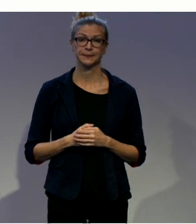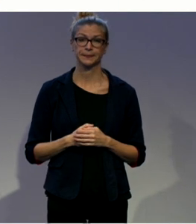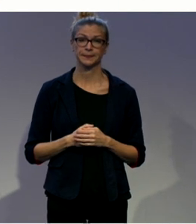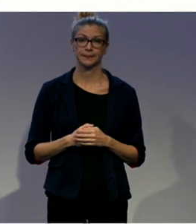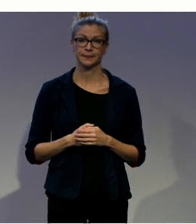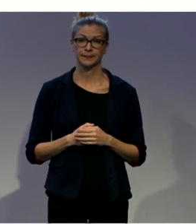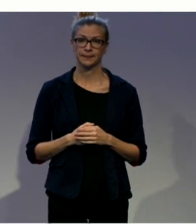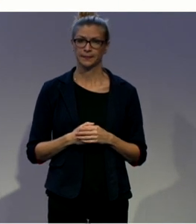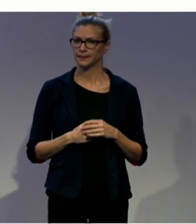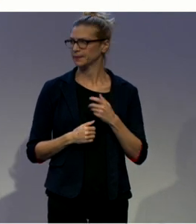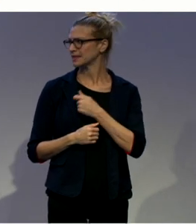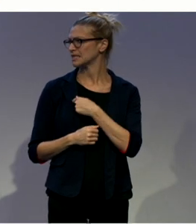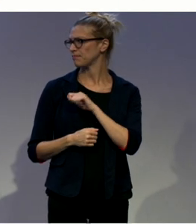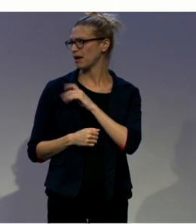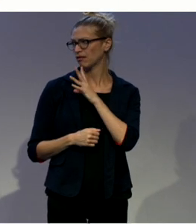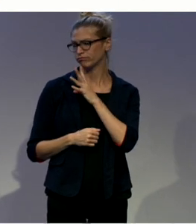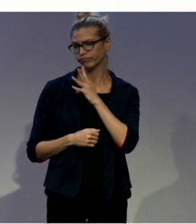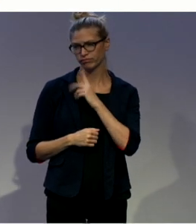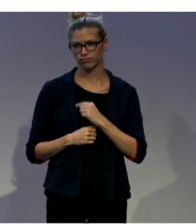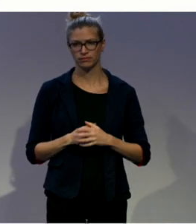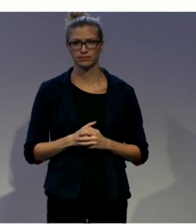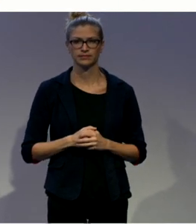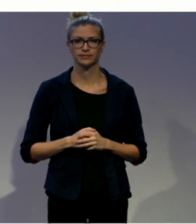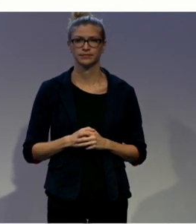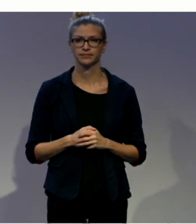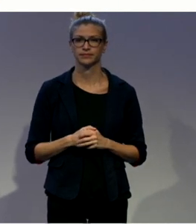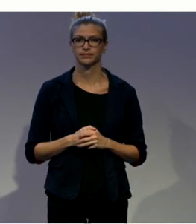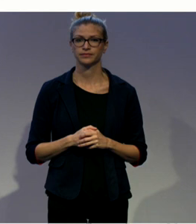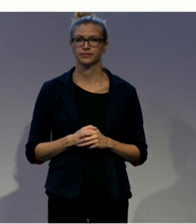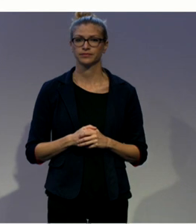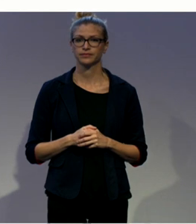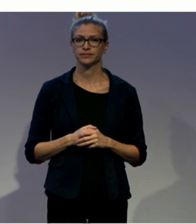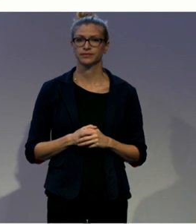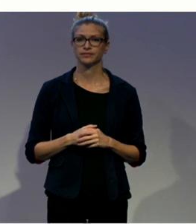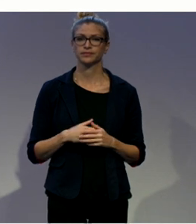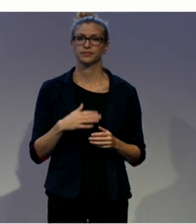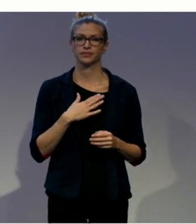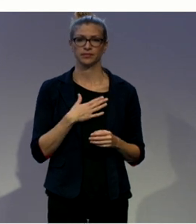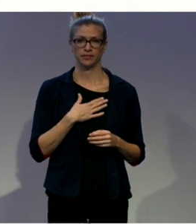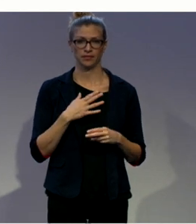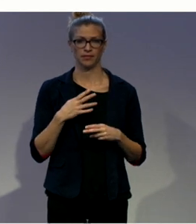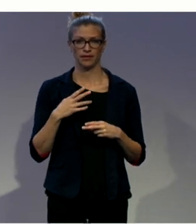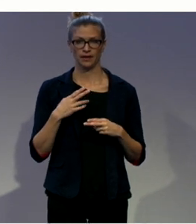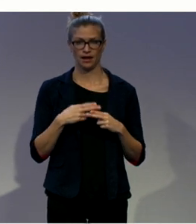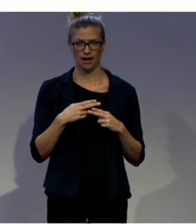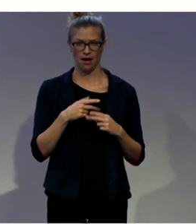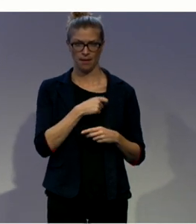Me llamo Carola. My name is Carola. Soy